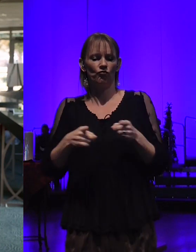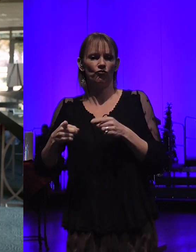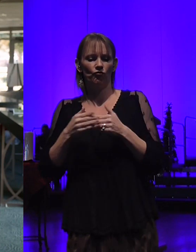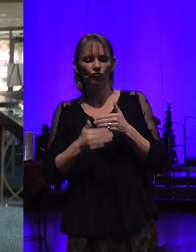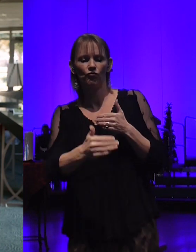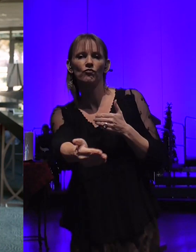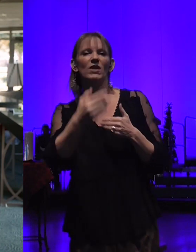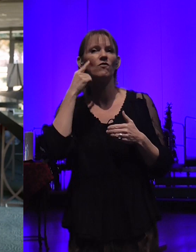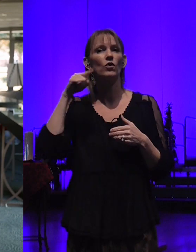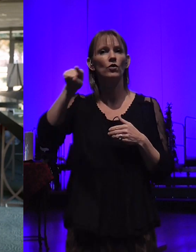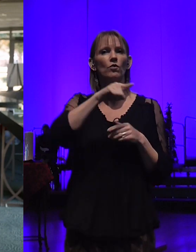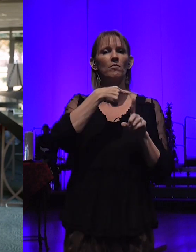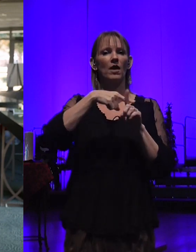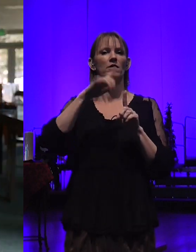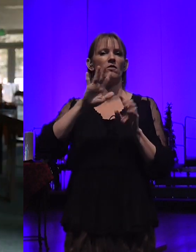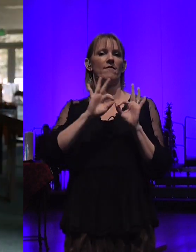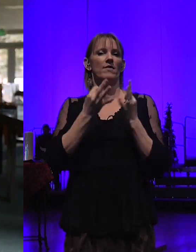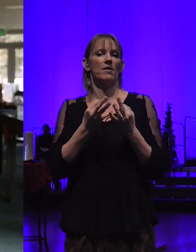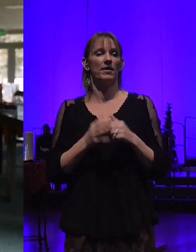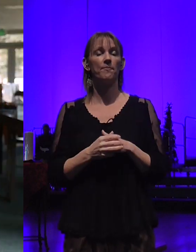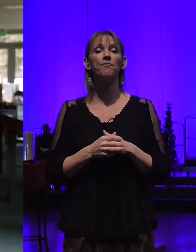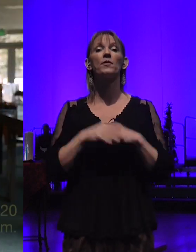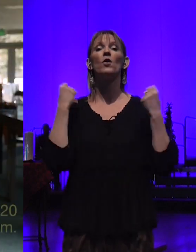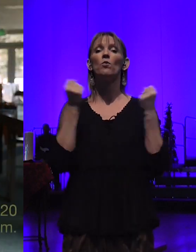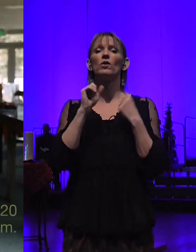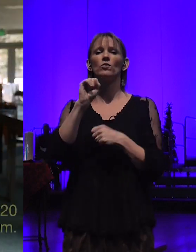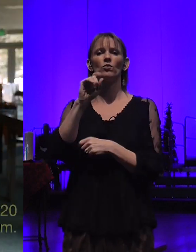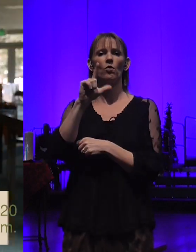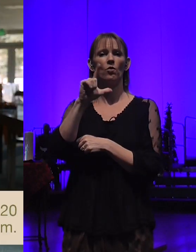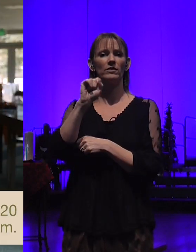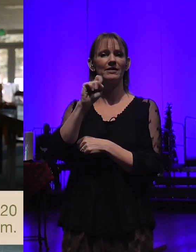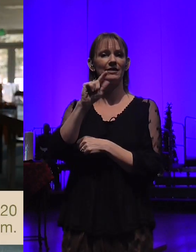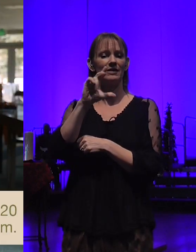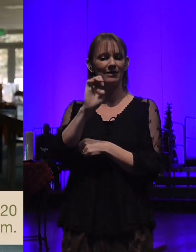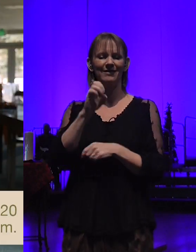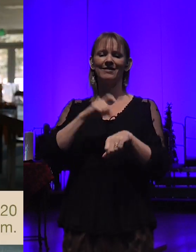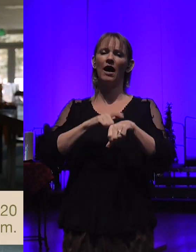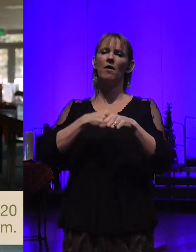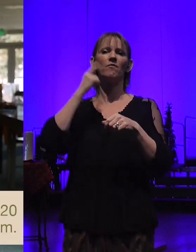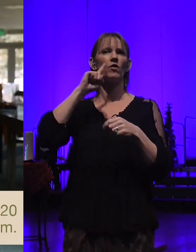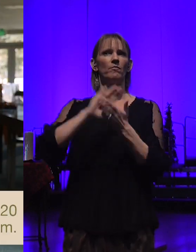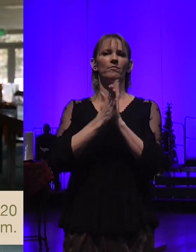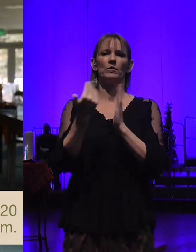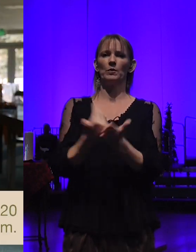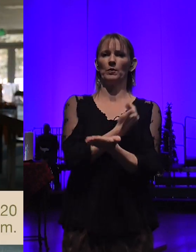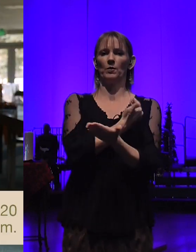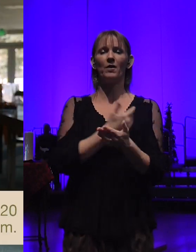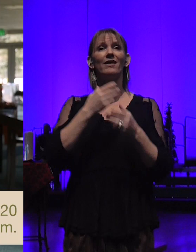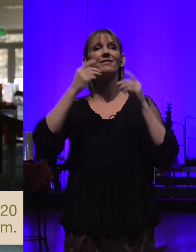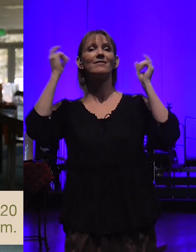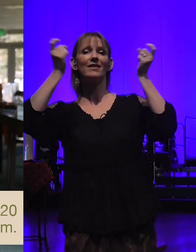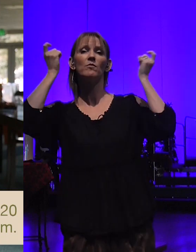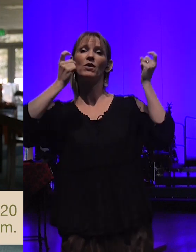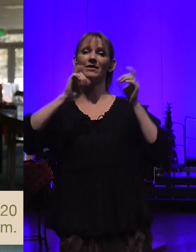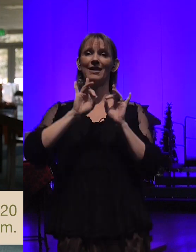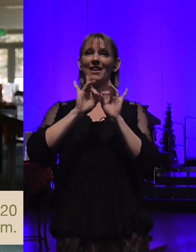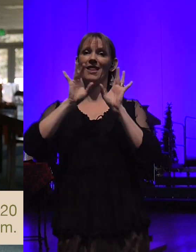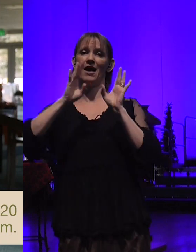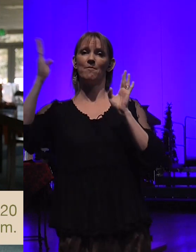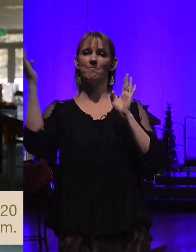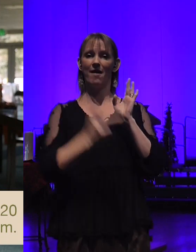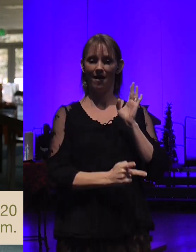High Church for you and your family. The winter solstice is a time of renewal and a celebration of the light's